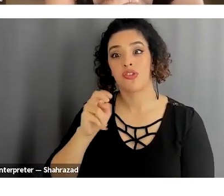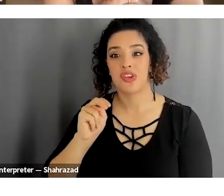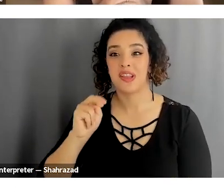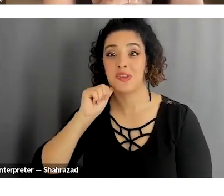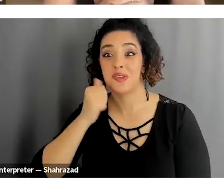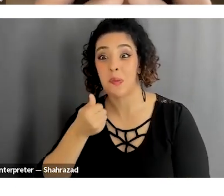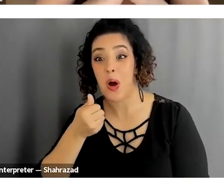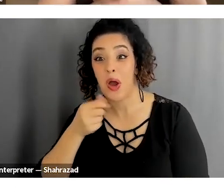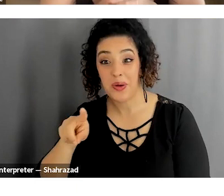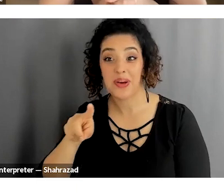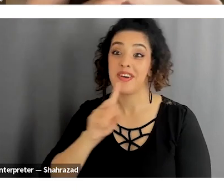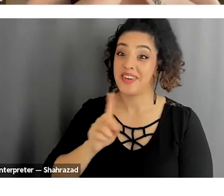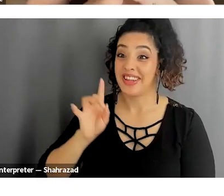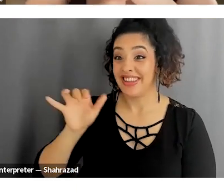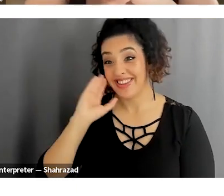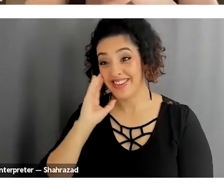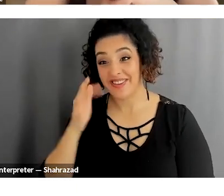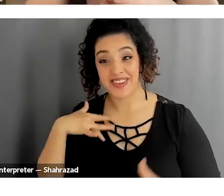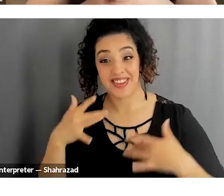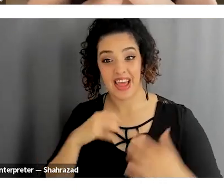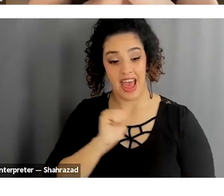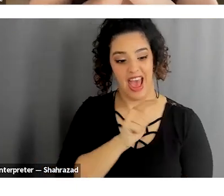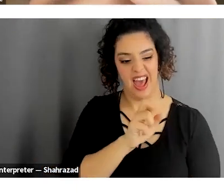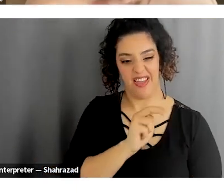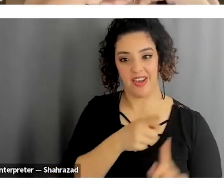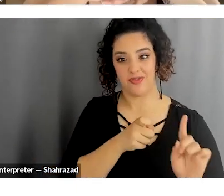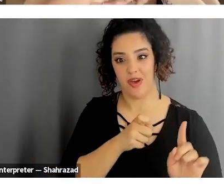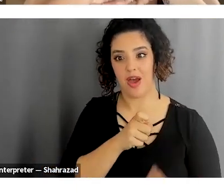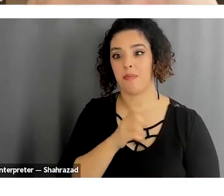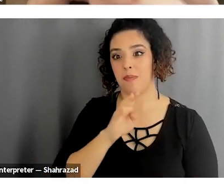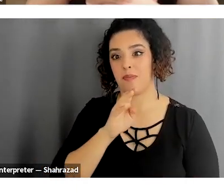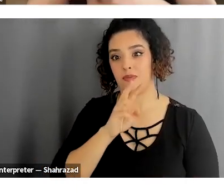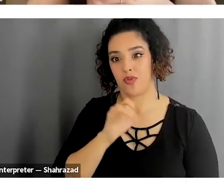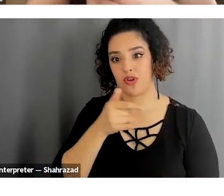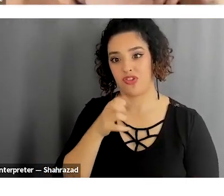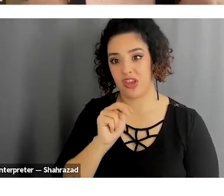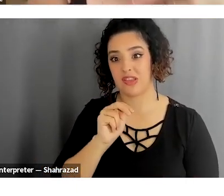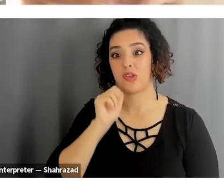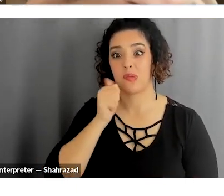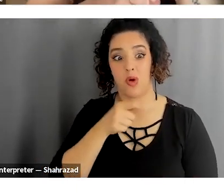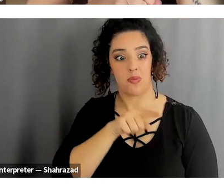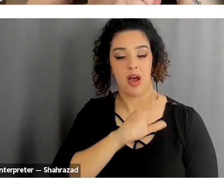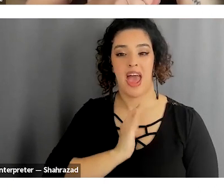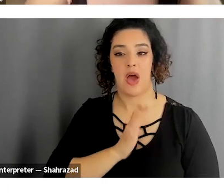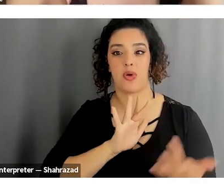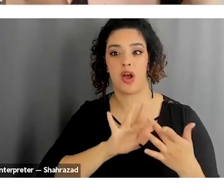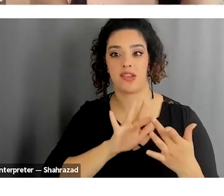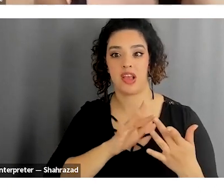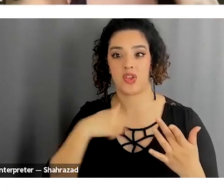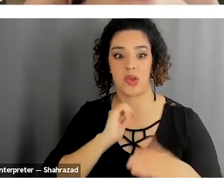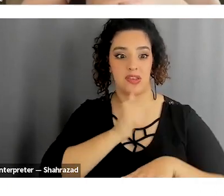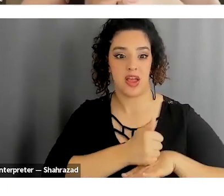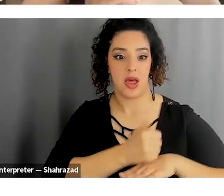very exciting. Alan from Version Tomorrow is our contact as well. You know, we create clothing, you know,